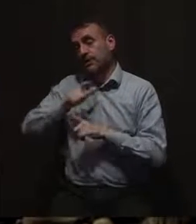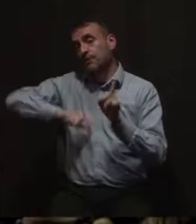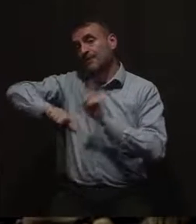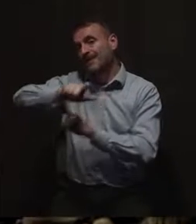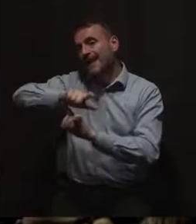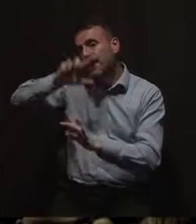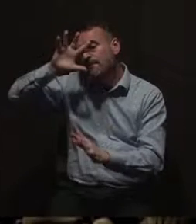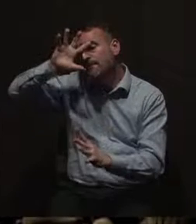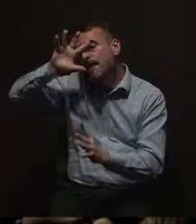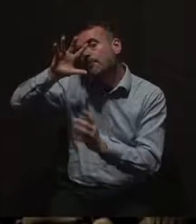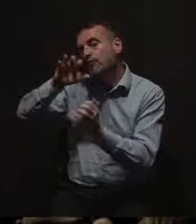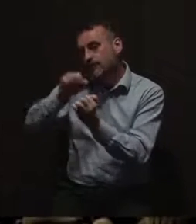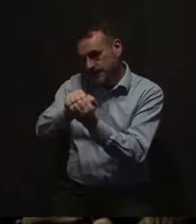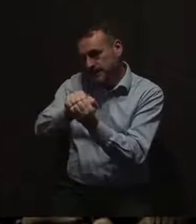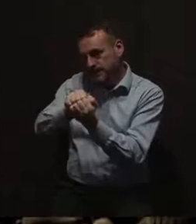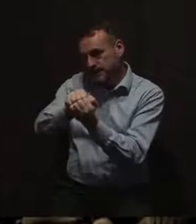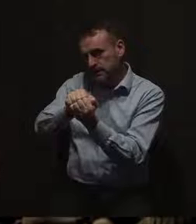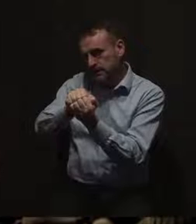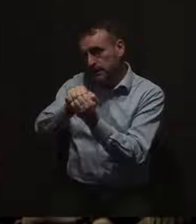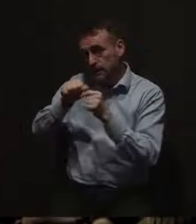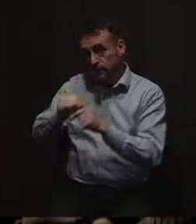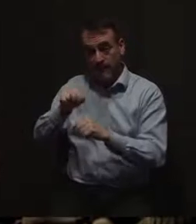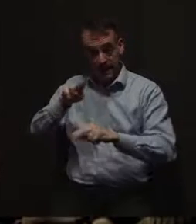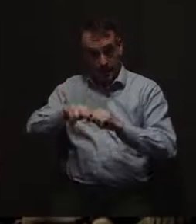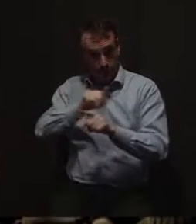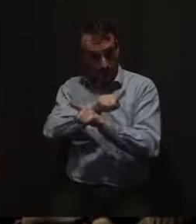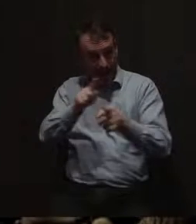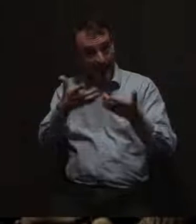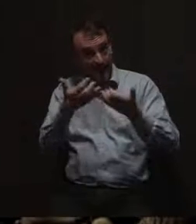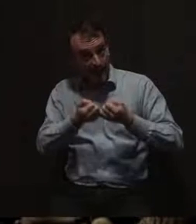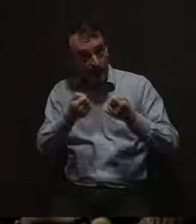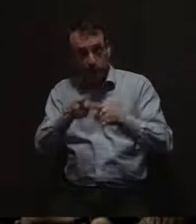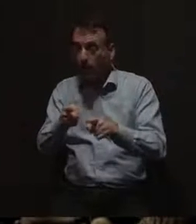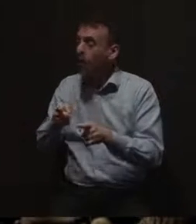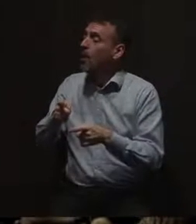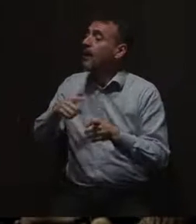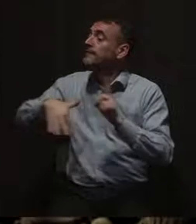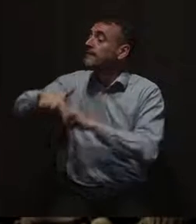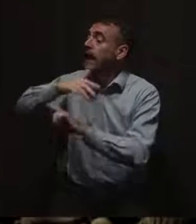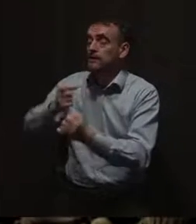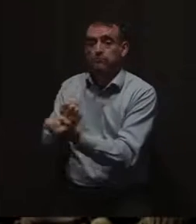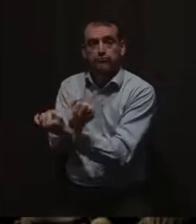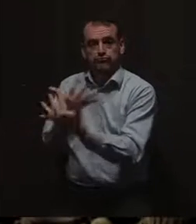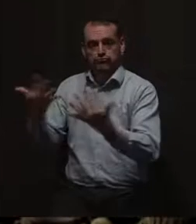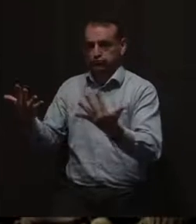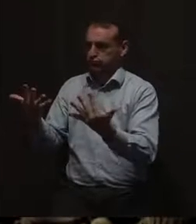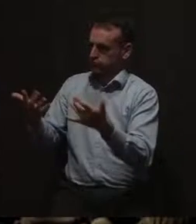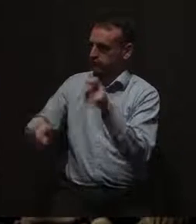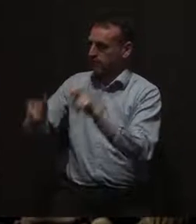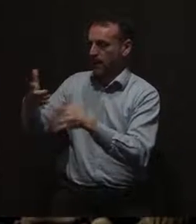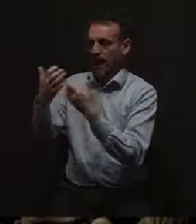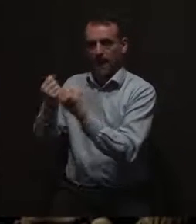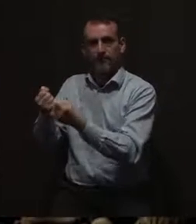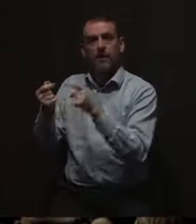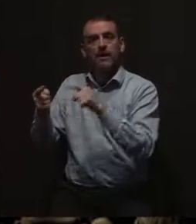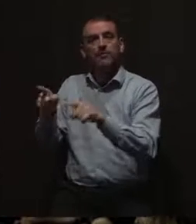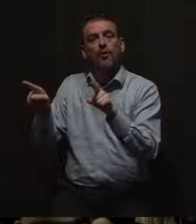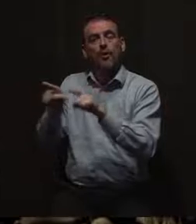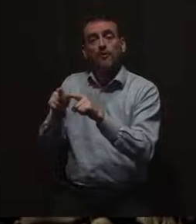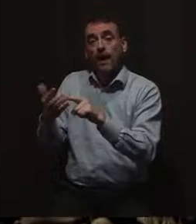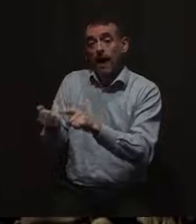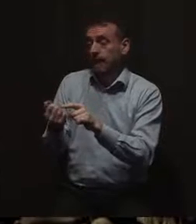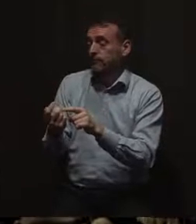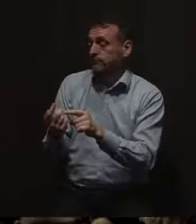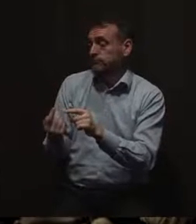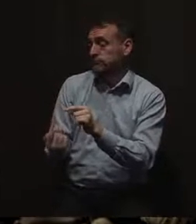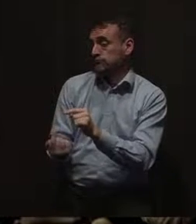that plurality is the basis for our society, then we must also have a pluralistic view of the past. And I've just written a book about